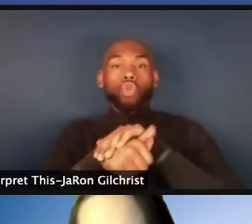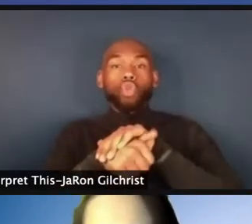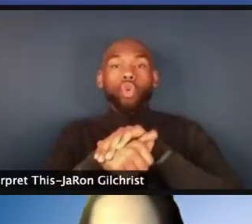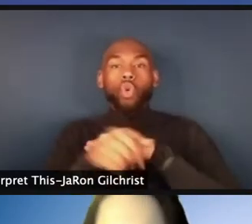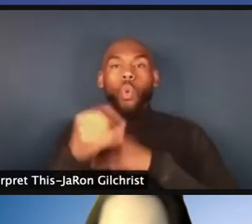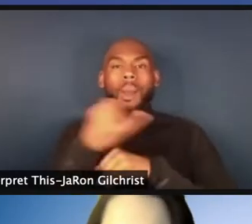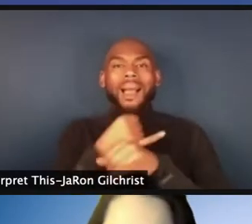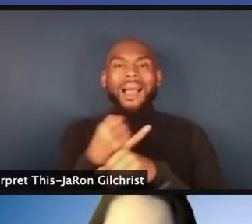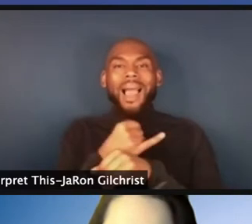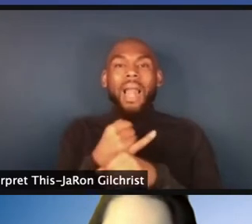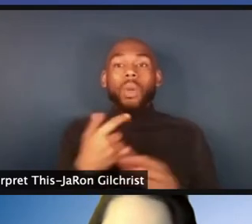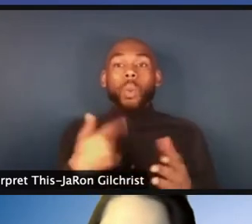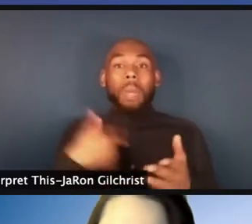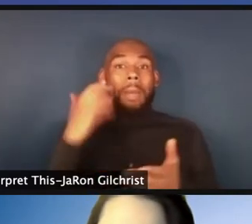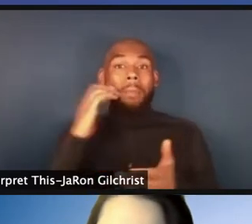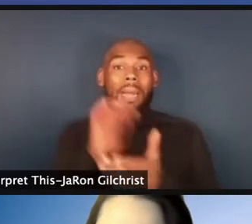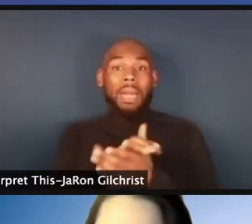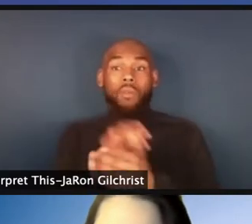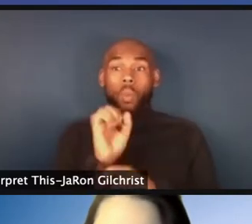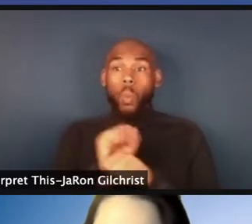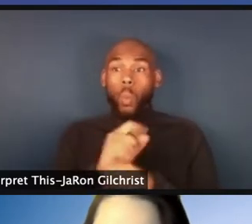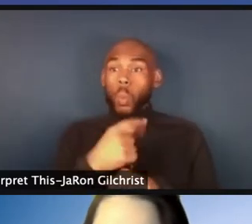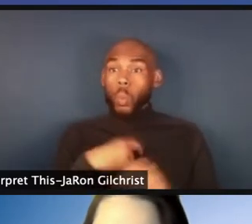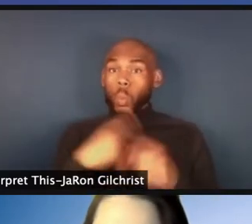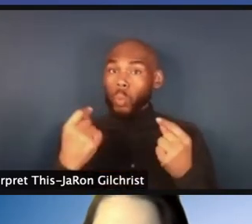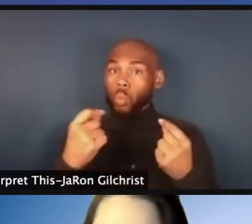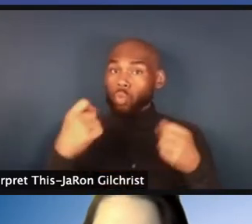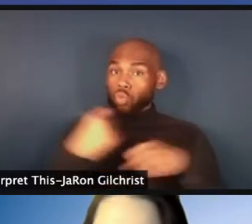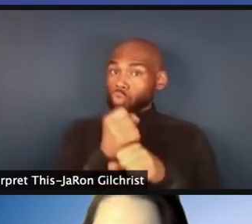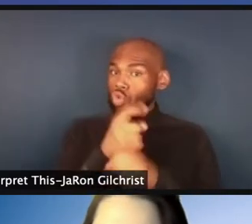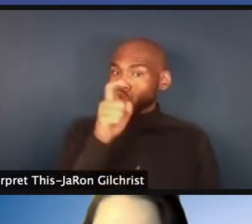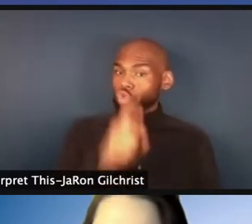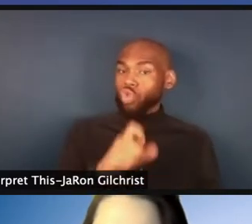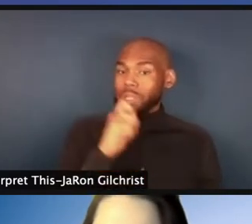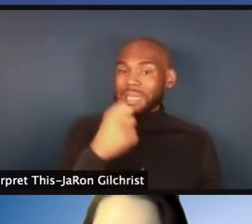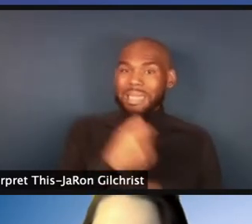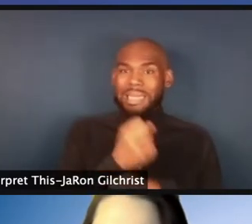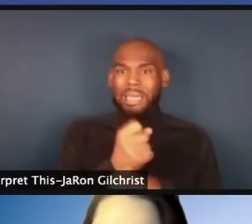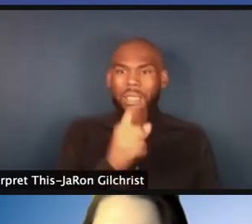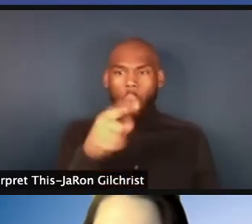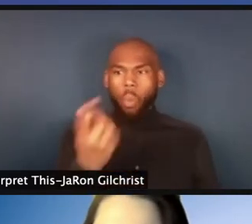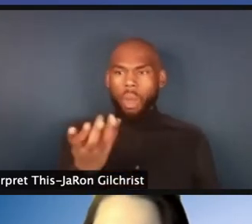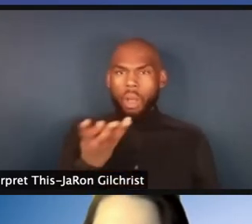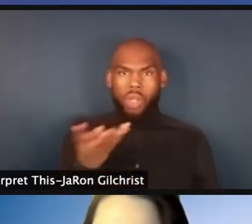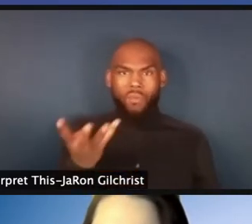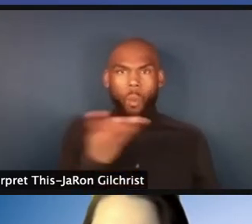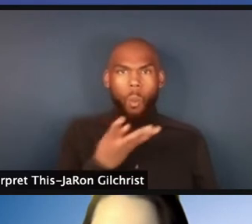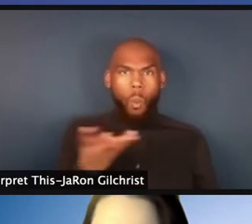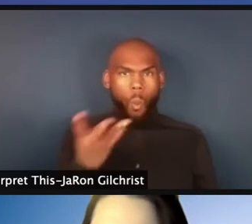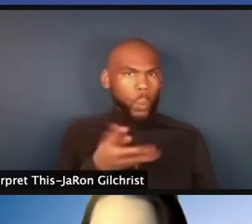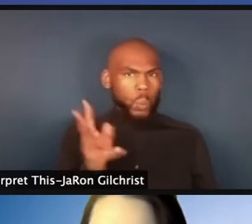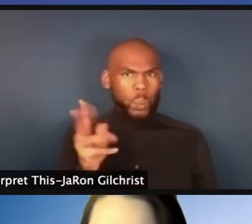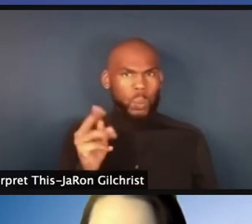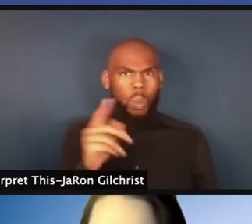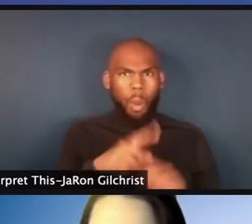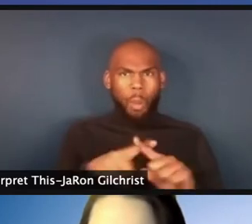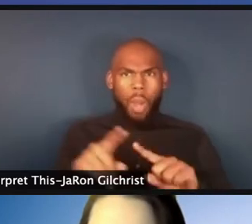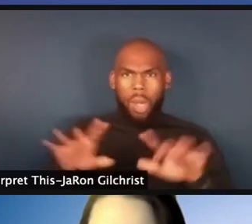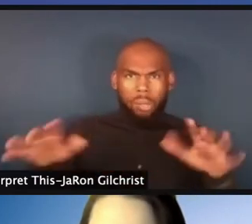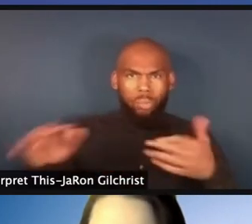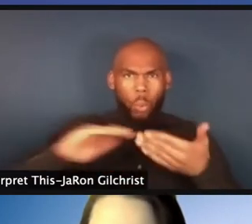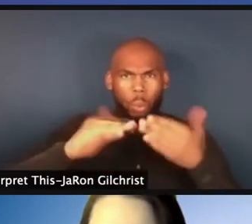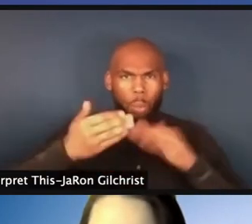because we firmly believe that the work that we do and create should not exist within the four of our brains, and that the collective wisdom of the